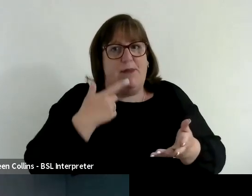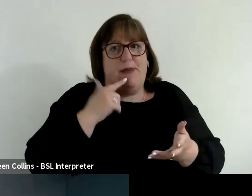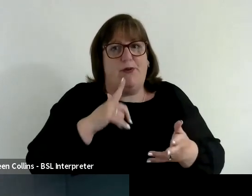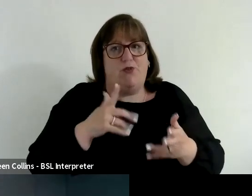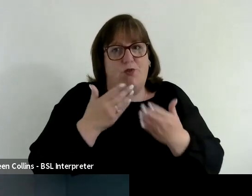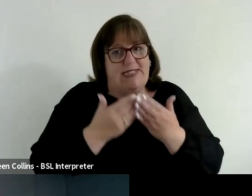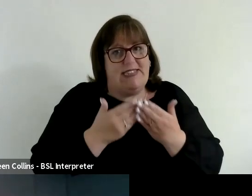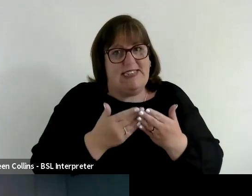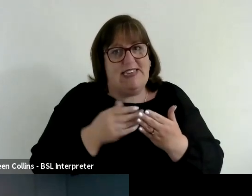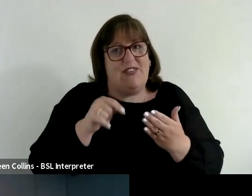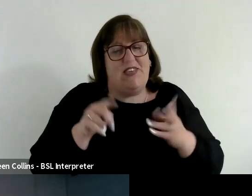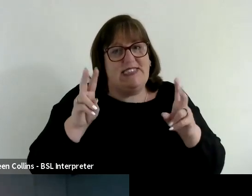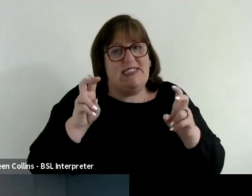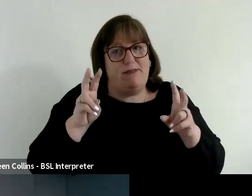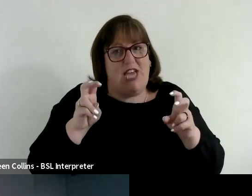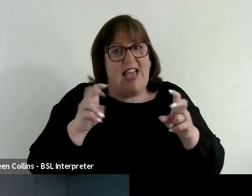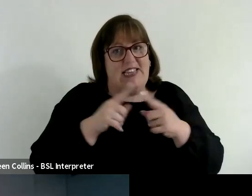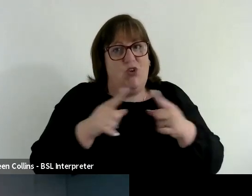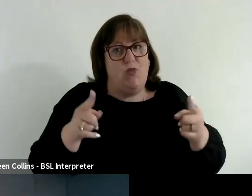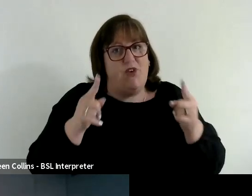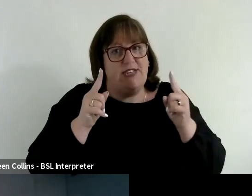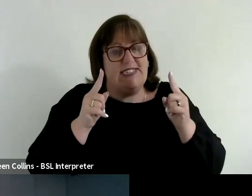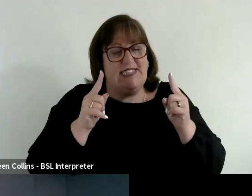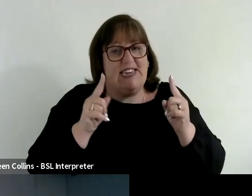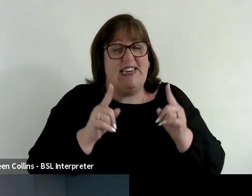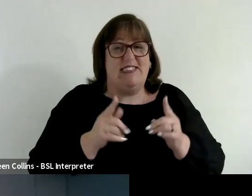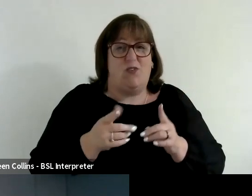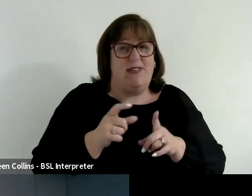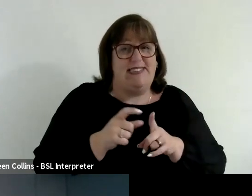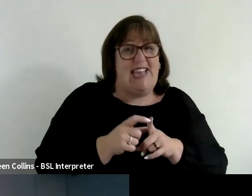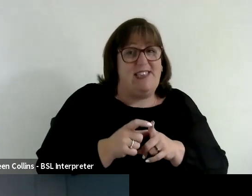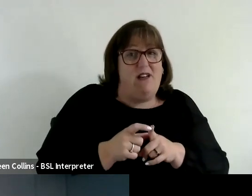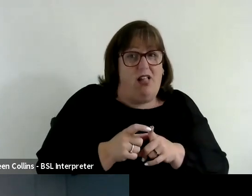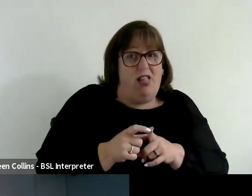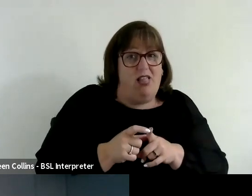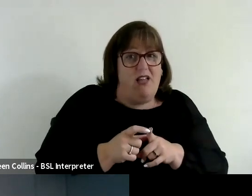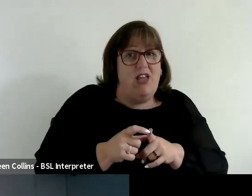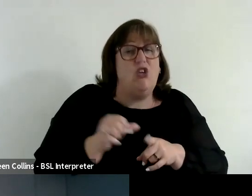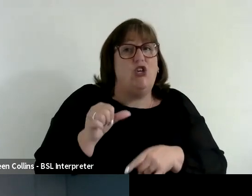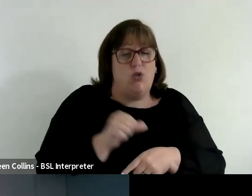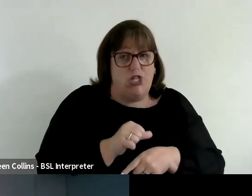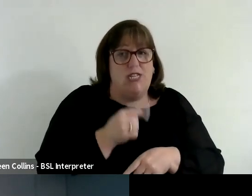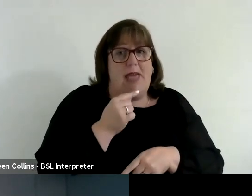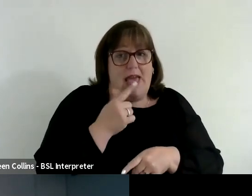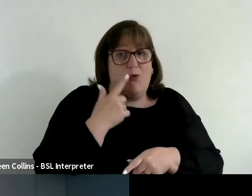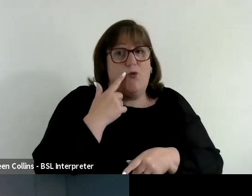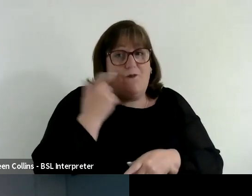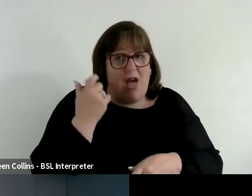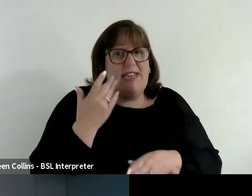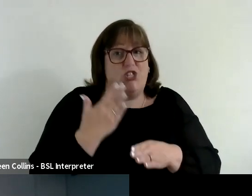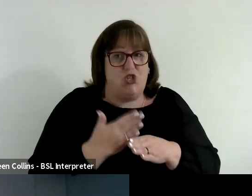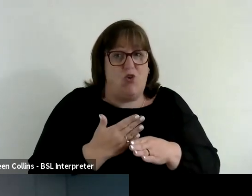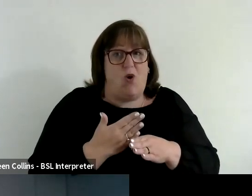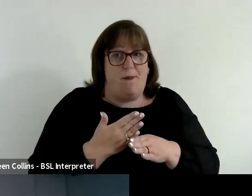because hopefully, I think it was Daniel that asked the question, you should be able to find a job, because there is a skill set that